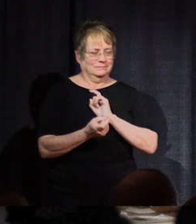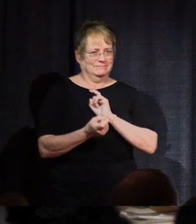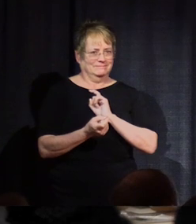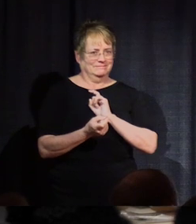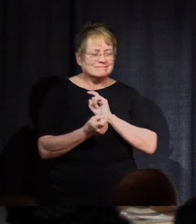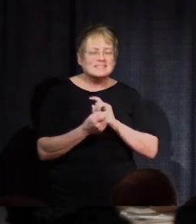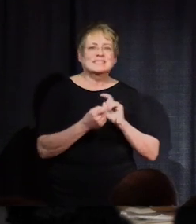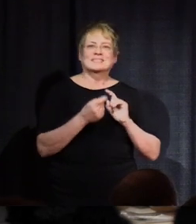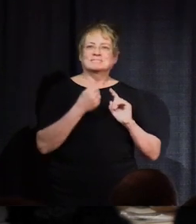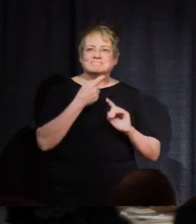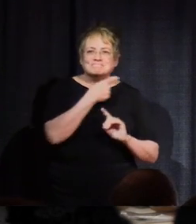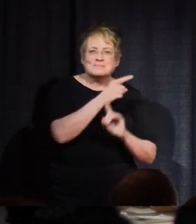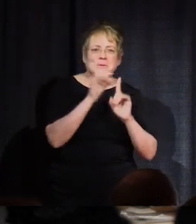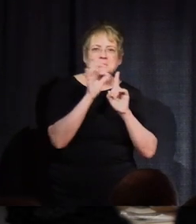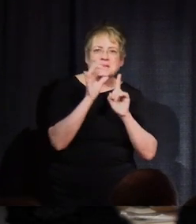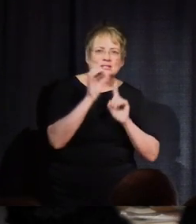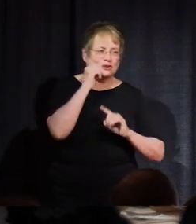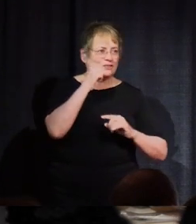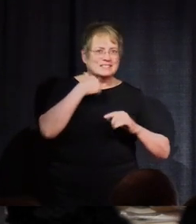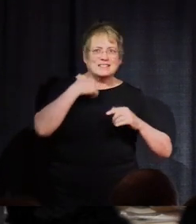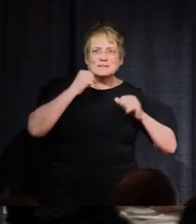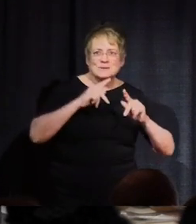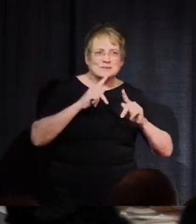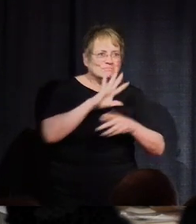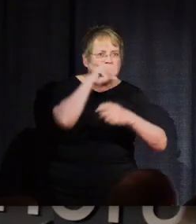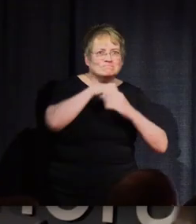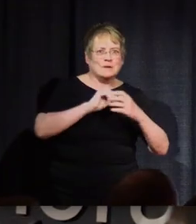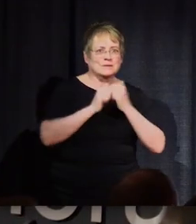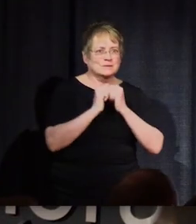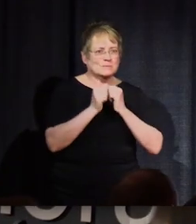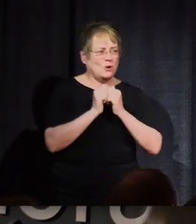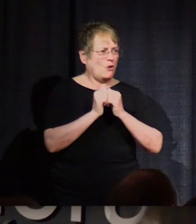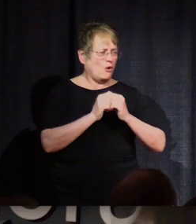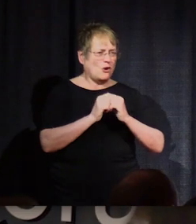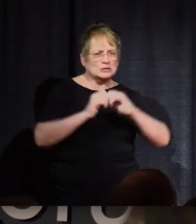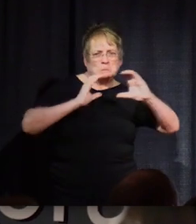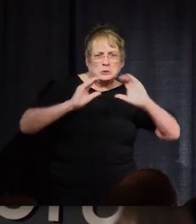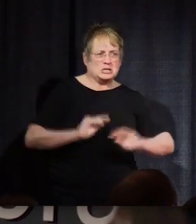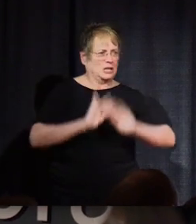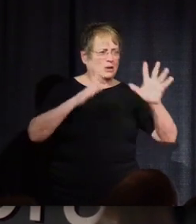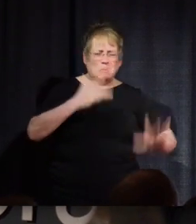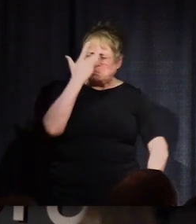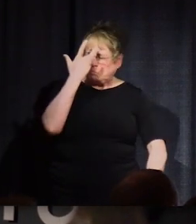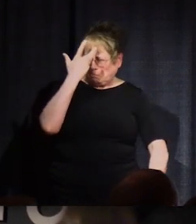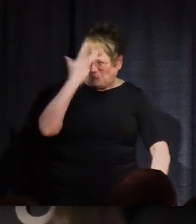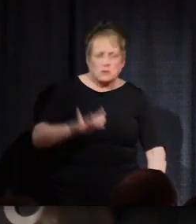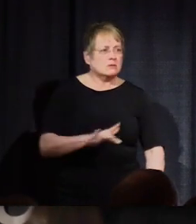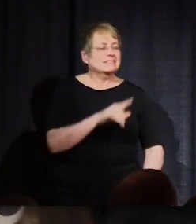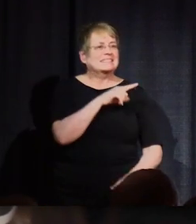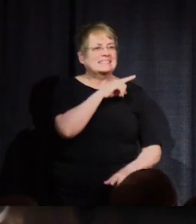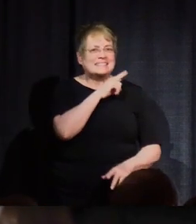these pakistani girls who have had the opportunity to play sports are articulate they're wicked smart and they